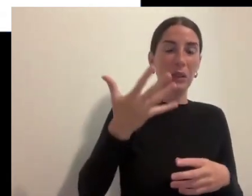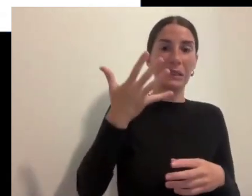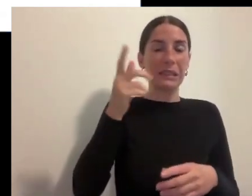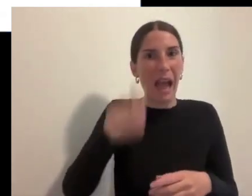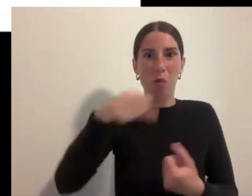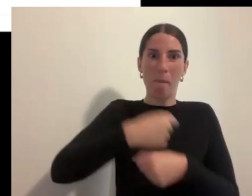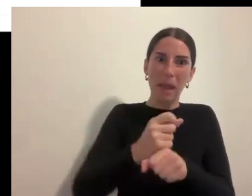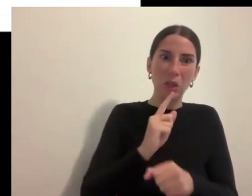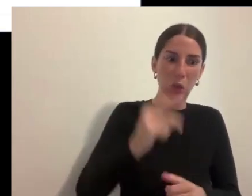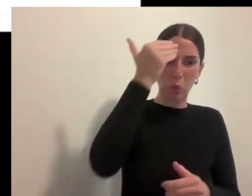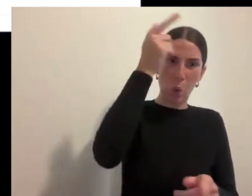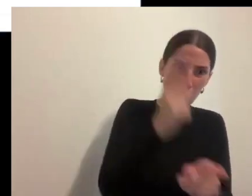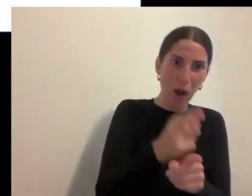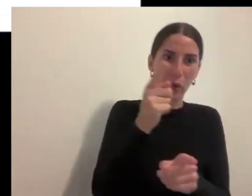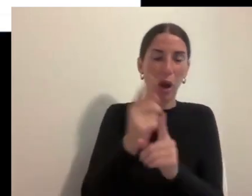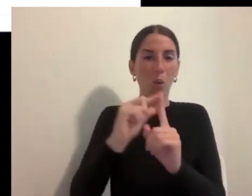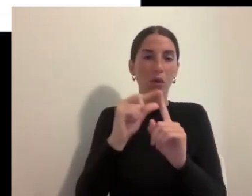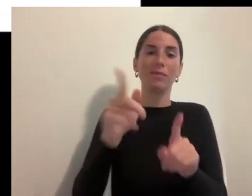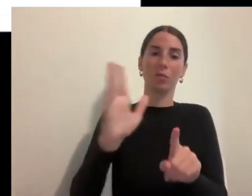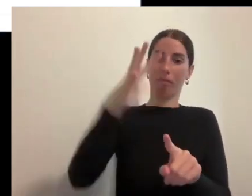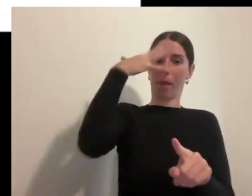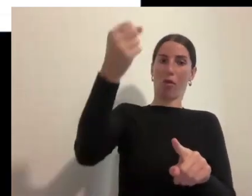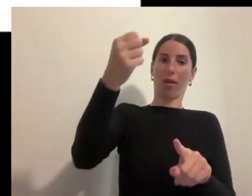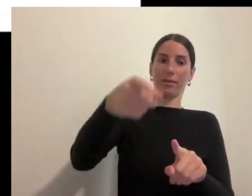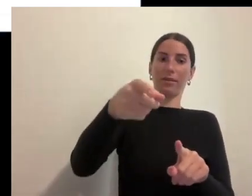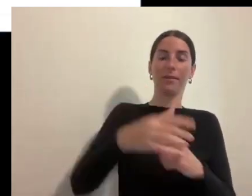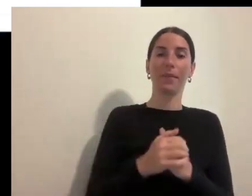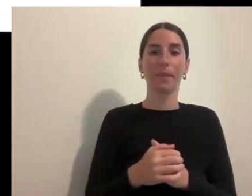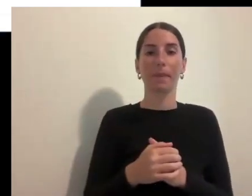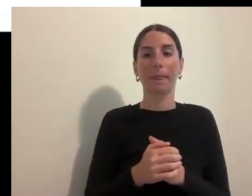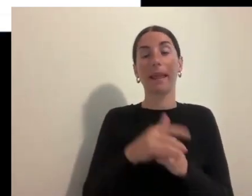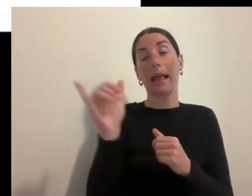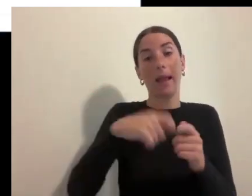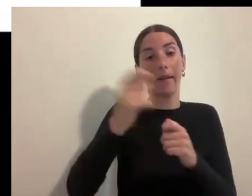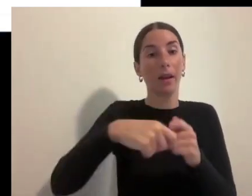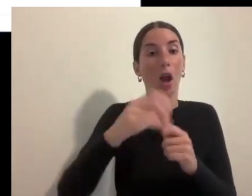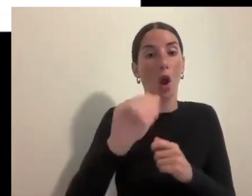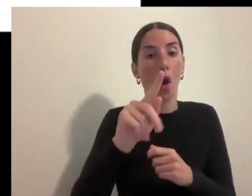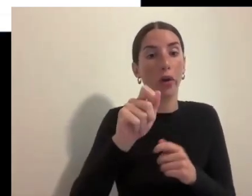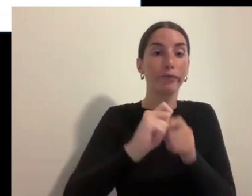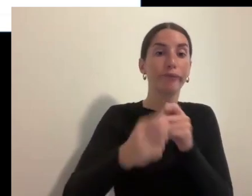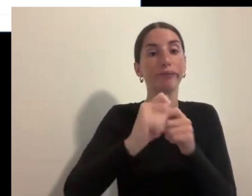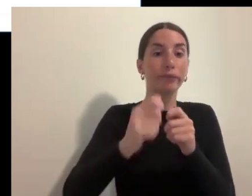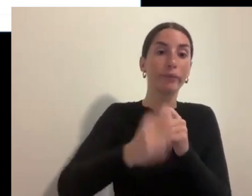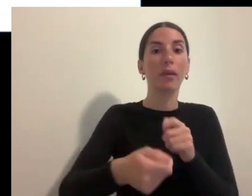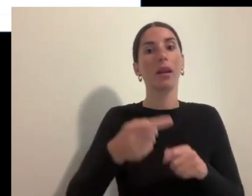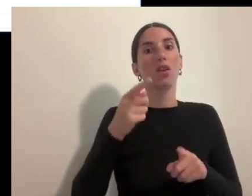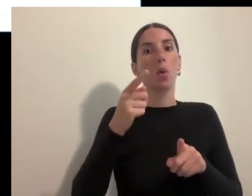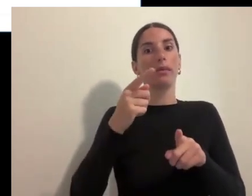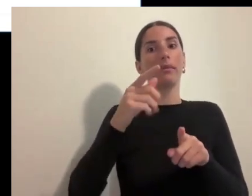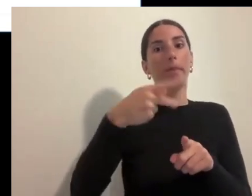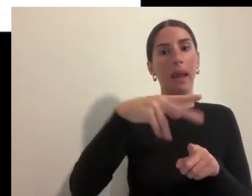know, right? So I can, it's like flashcards. So CNS, and then what's